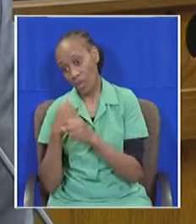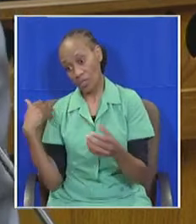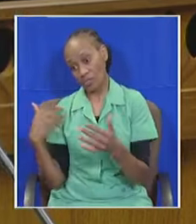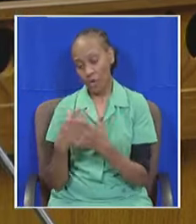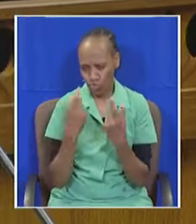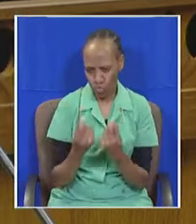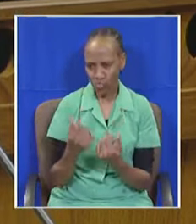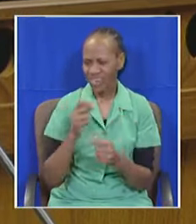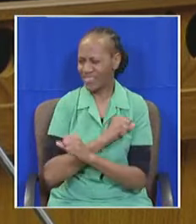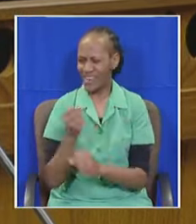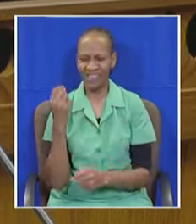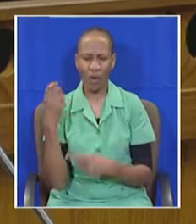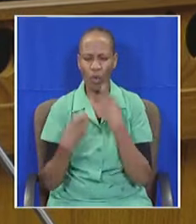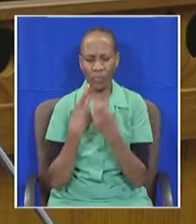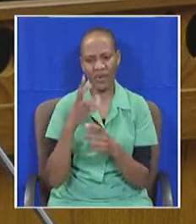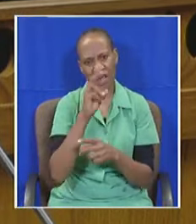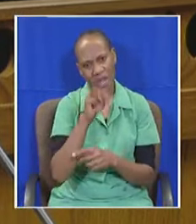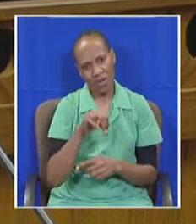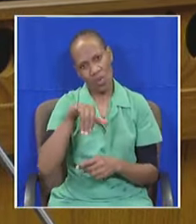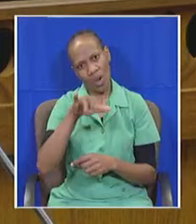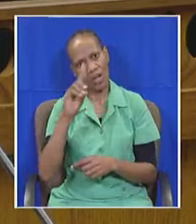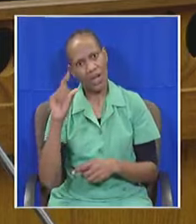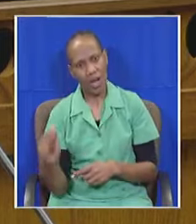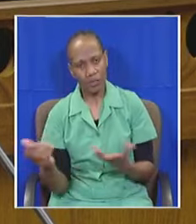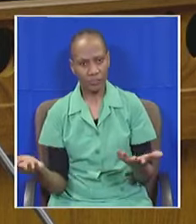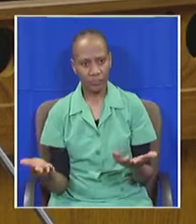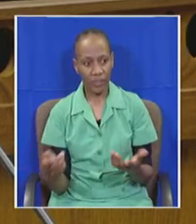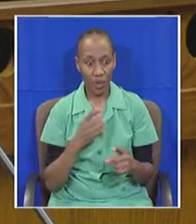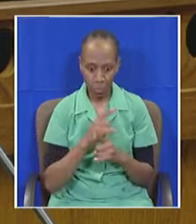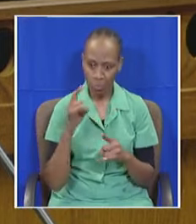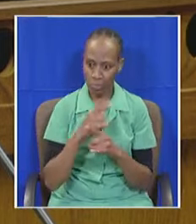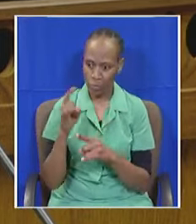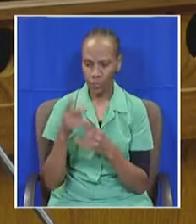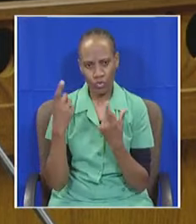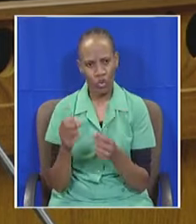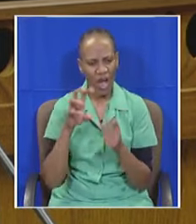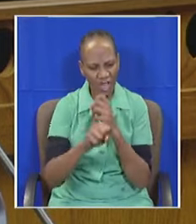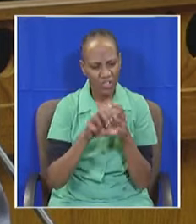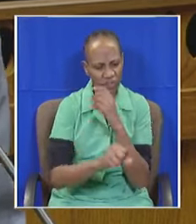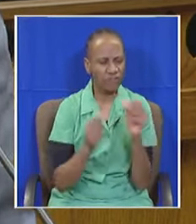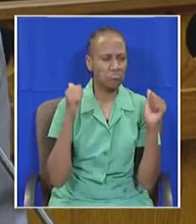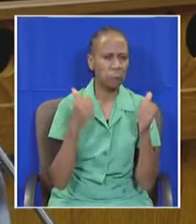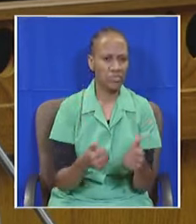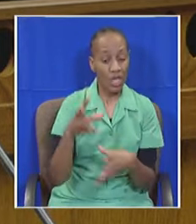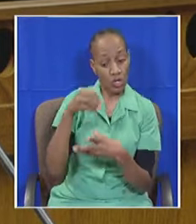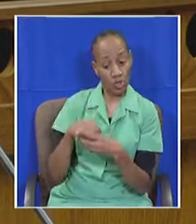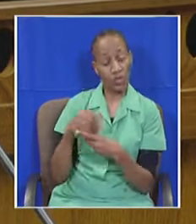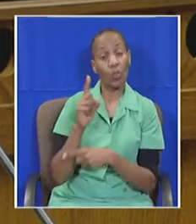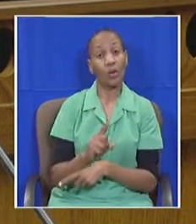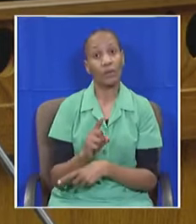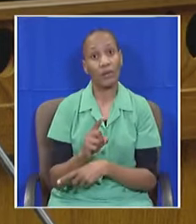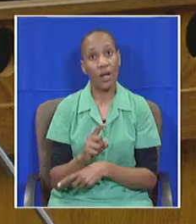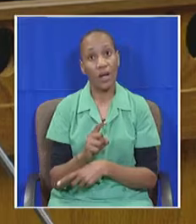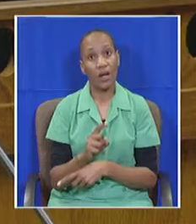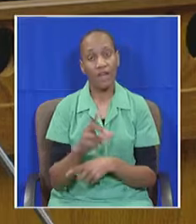NYDA. And part of the progress and success that the NYDA has achieved includes the